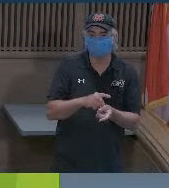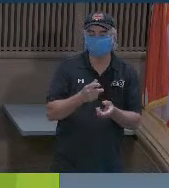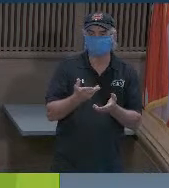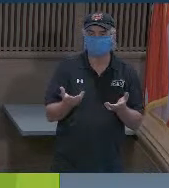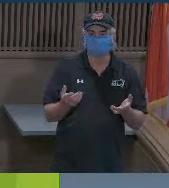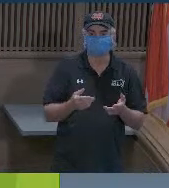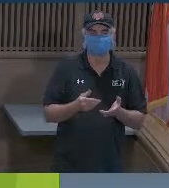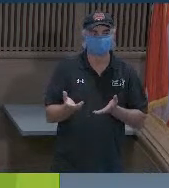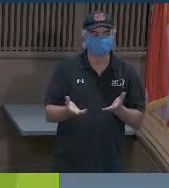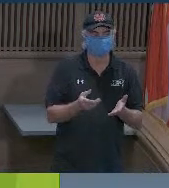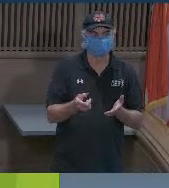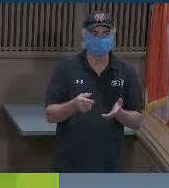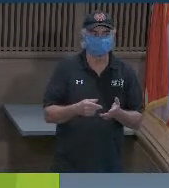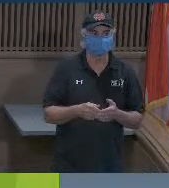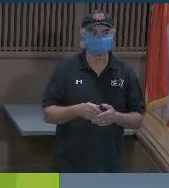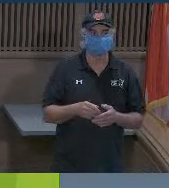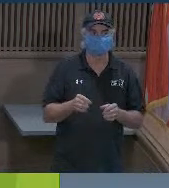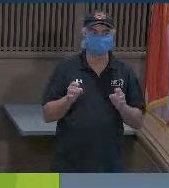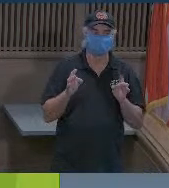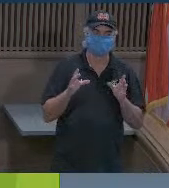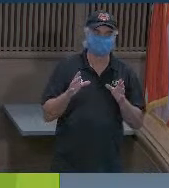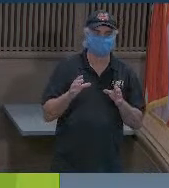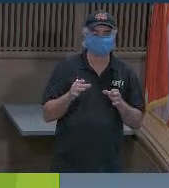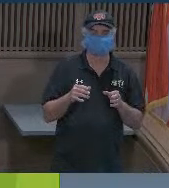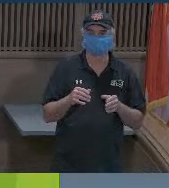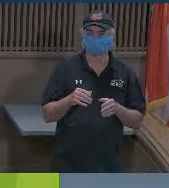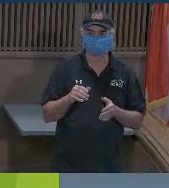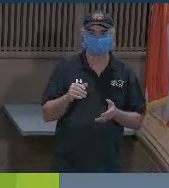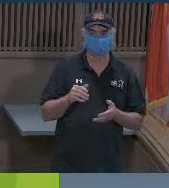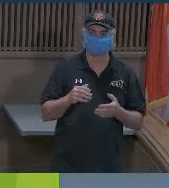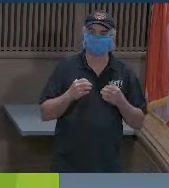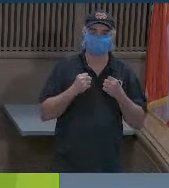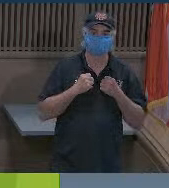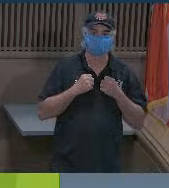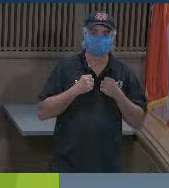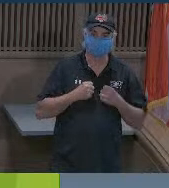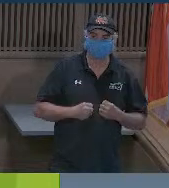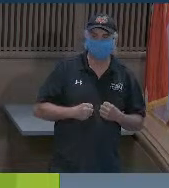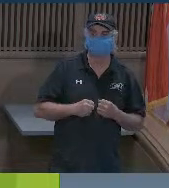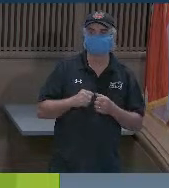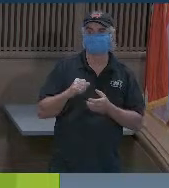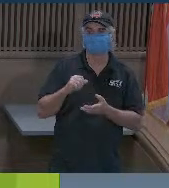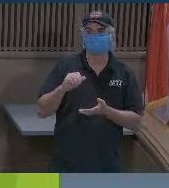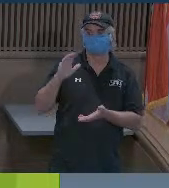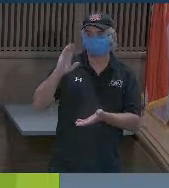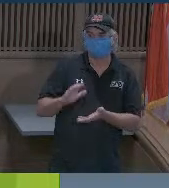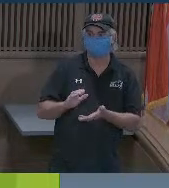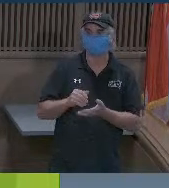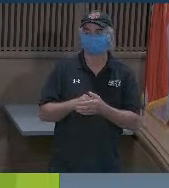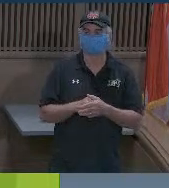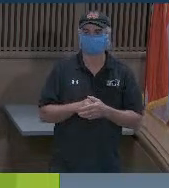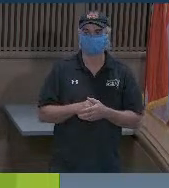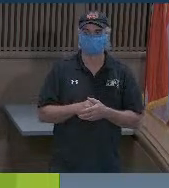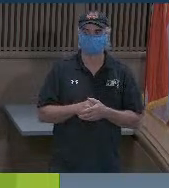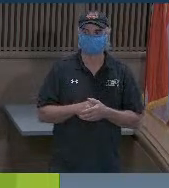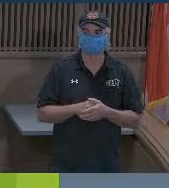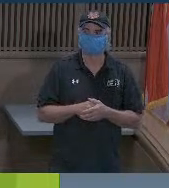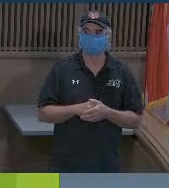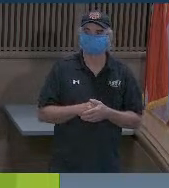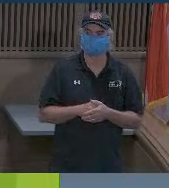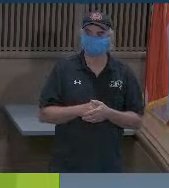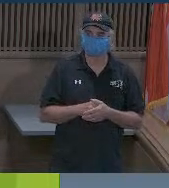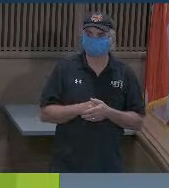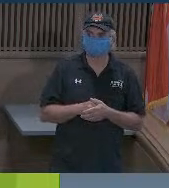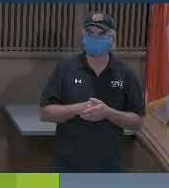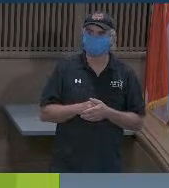other services are having to be postponed or either restricted in scope. This is again the